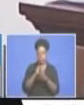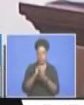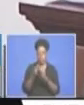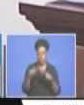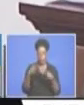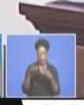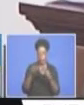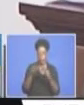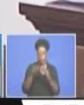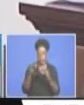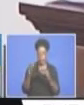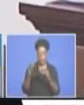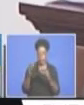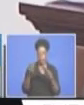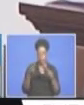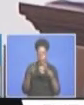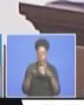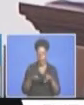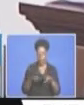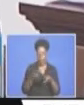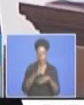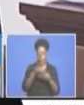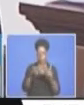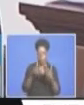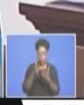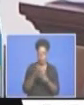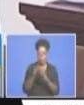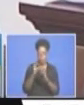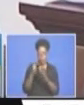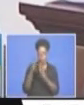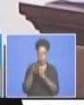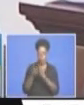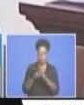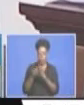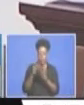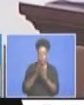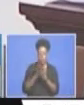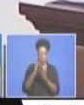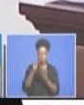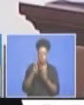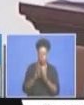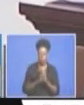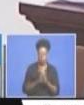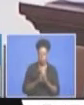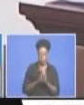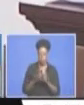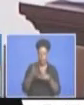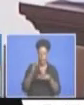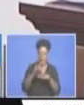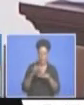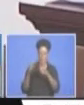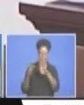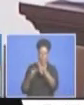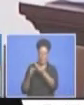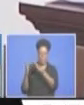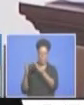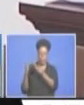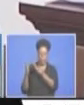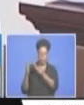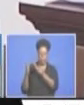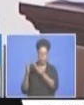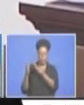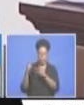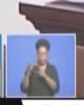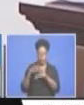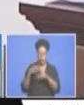meeting was held with all federations in the month of October 2018 at the Hilton Hotel. And thereafter, my office has